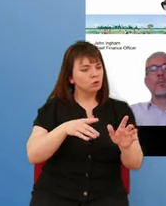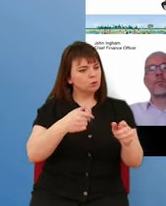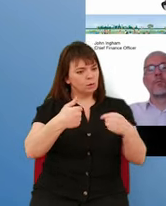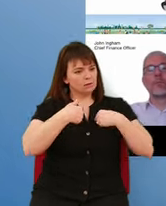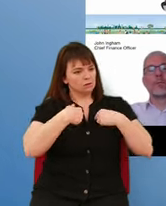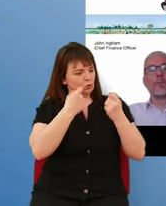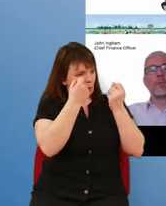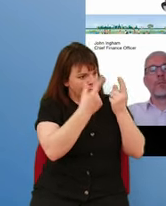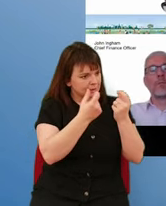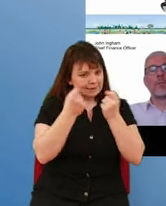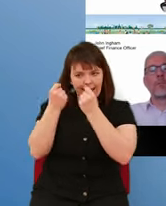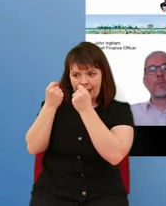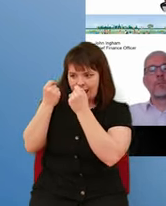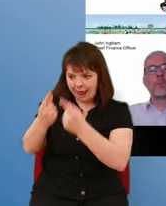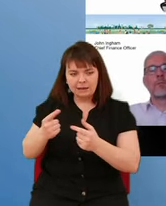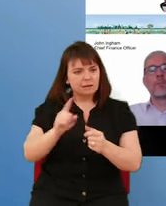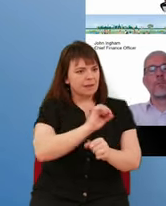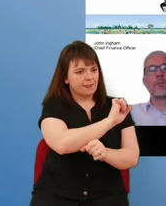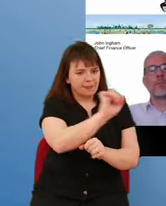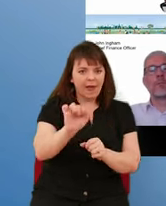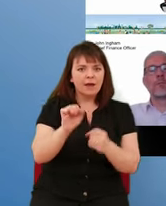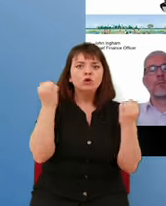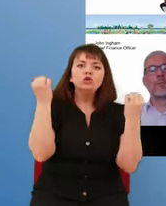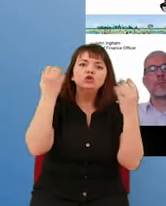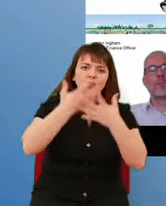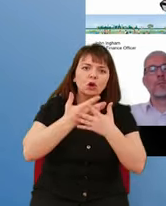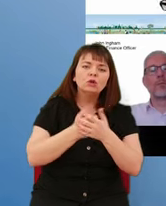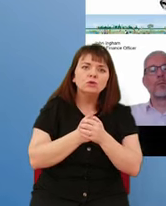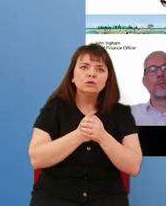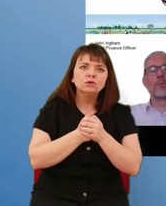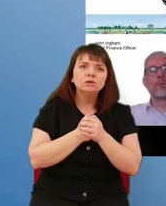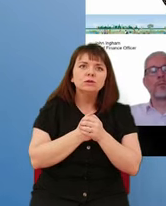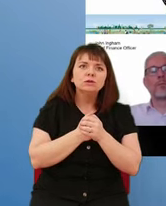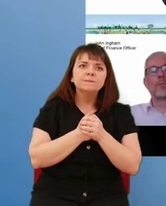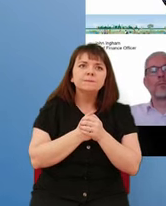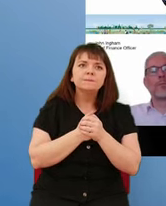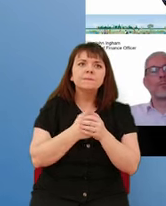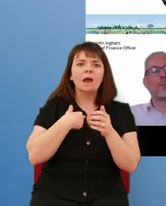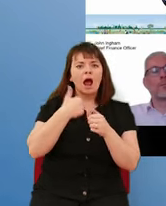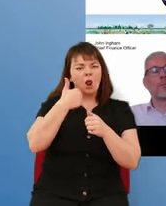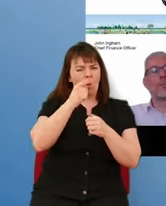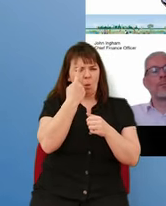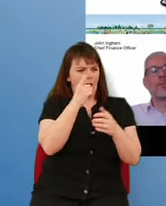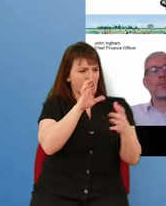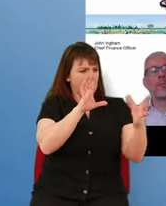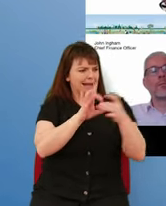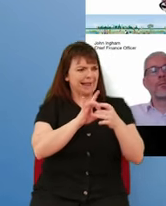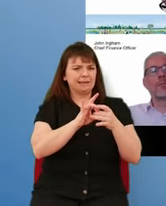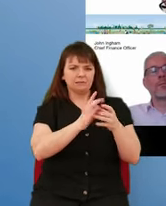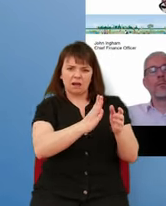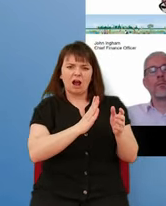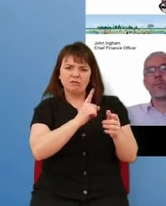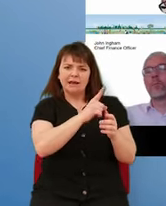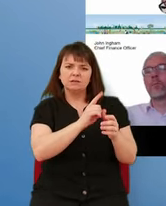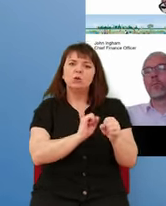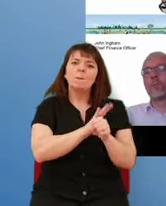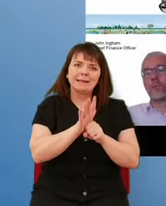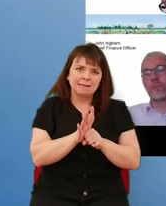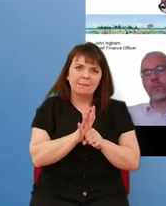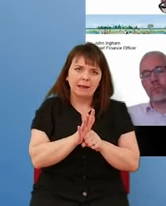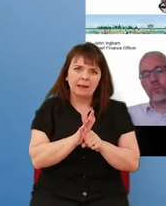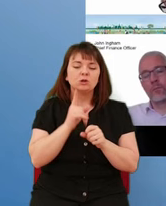and additional IPC requirements. So we have a meeting taking place this week, and that's to do with spirometry and aerosol general operated